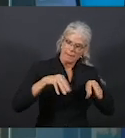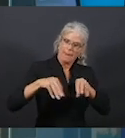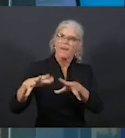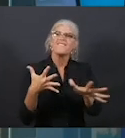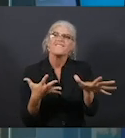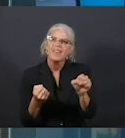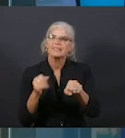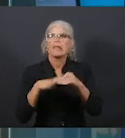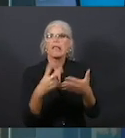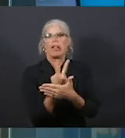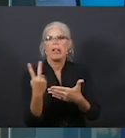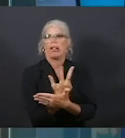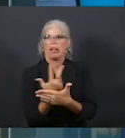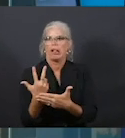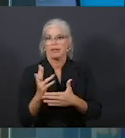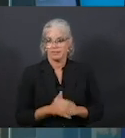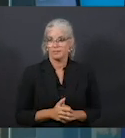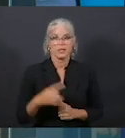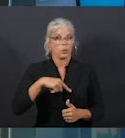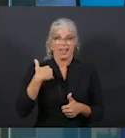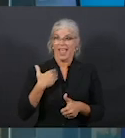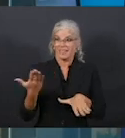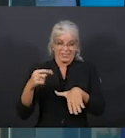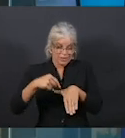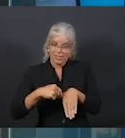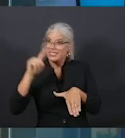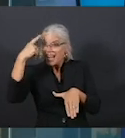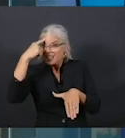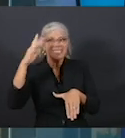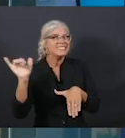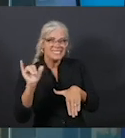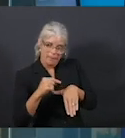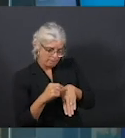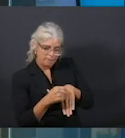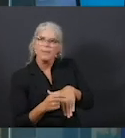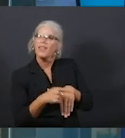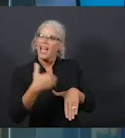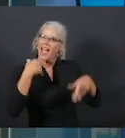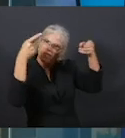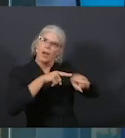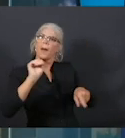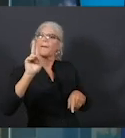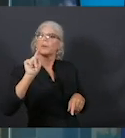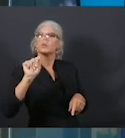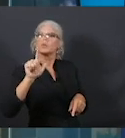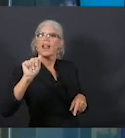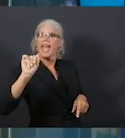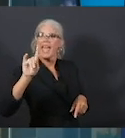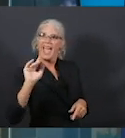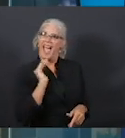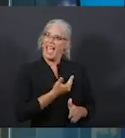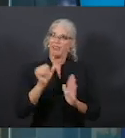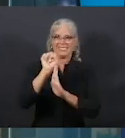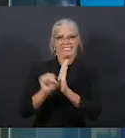would just say, whether it's Tallahassee or anywhere else, accept the mutual aid. Our view from the state is when these storms